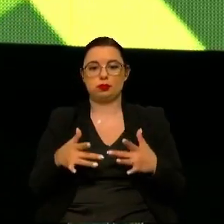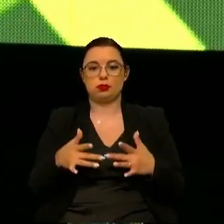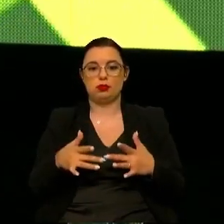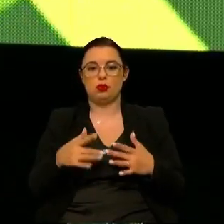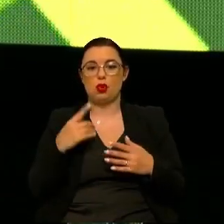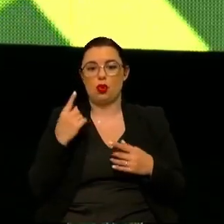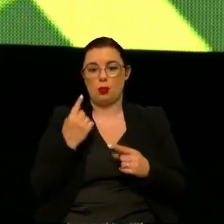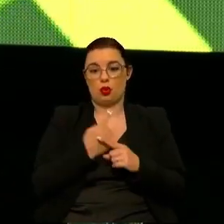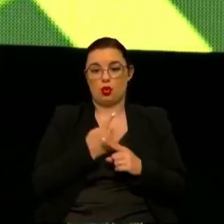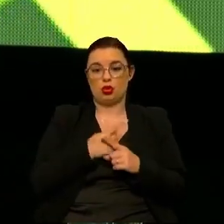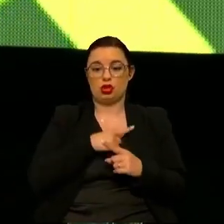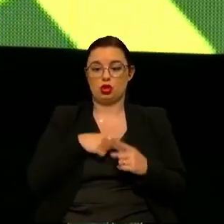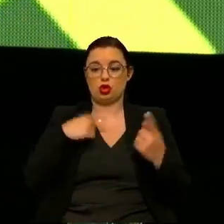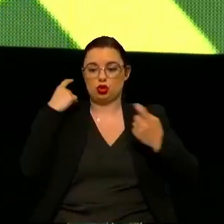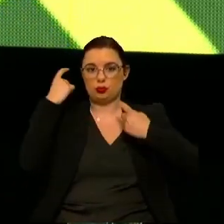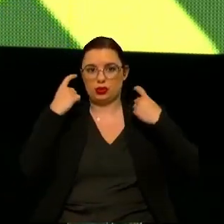cybersecurity.